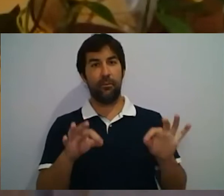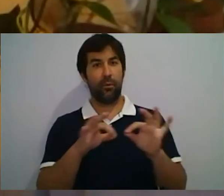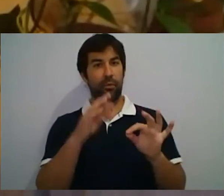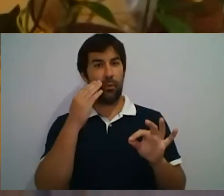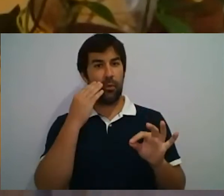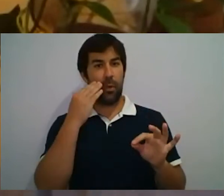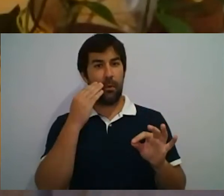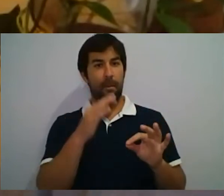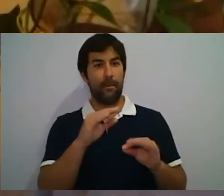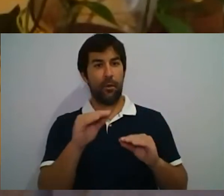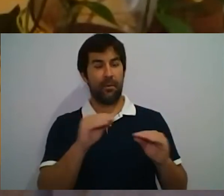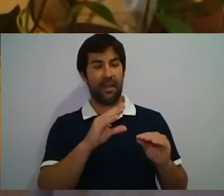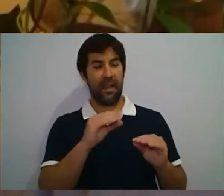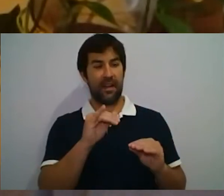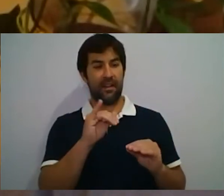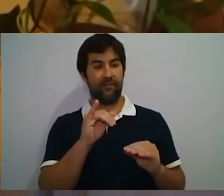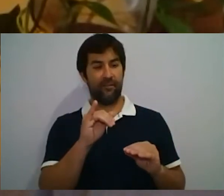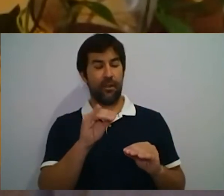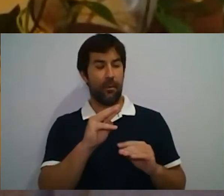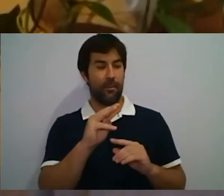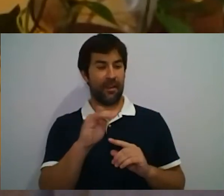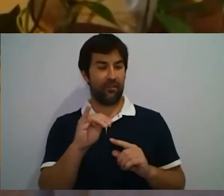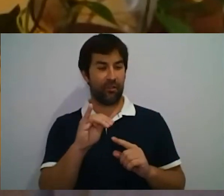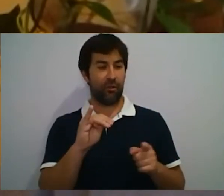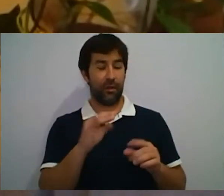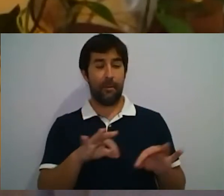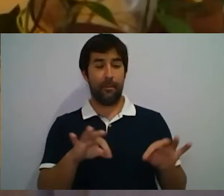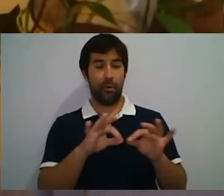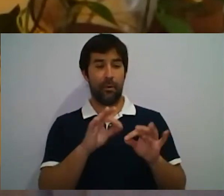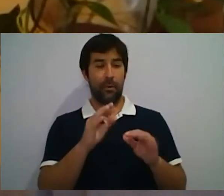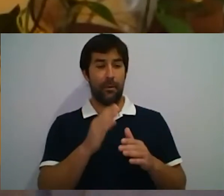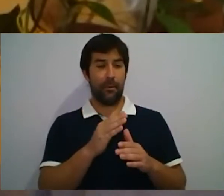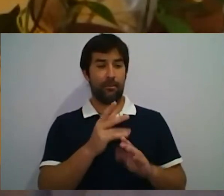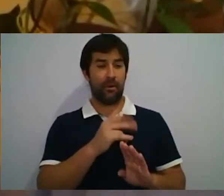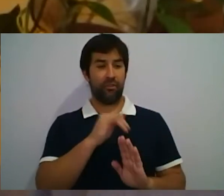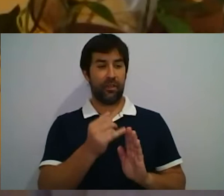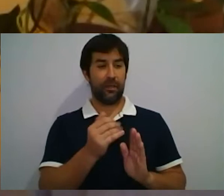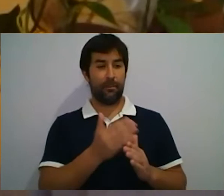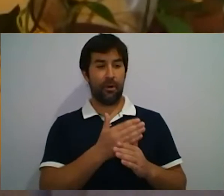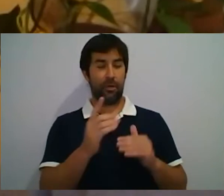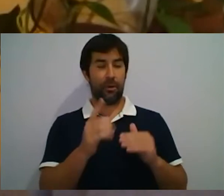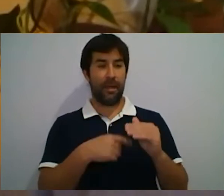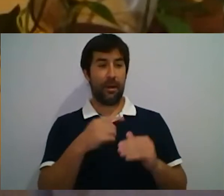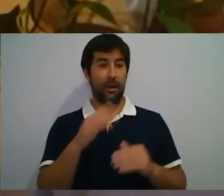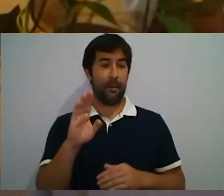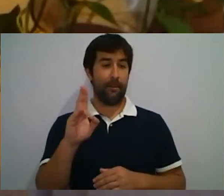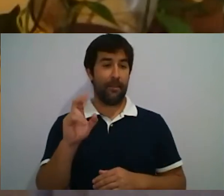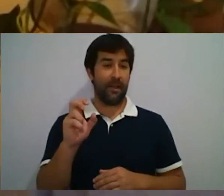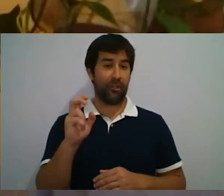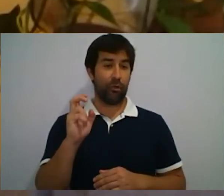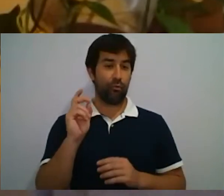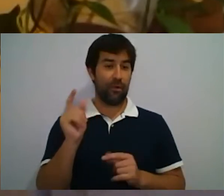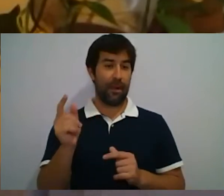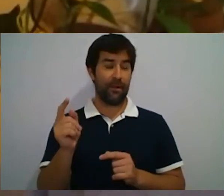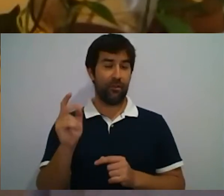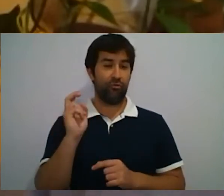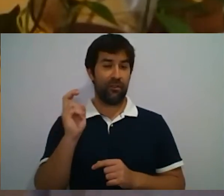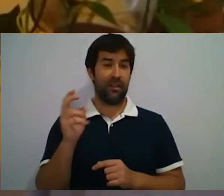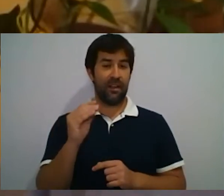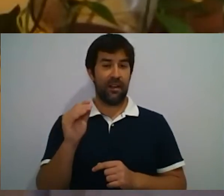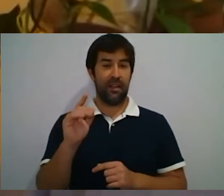has their own investment criteria as they advance those. So we evaluate our projects against those. Southwest Pennsylvania Commission, sorry, I'm